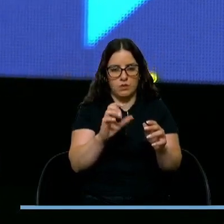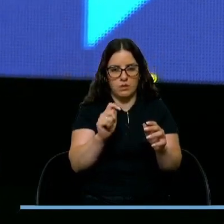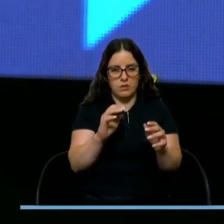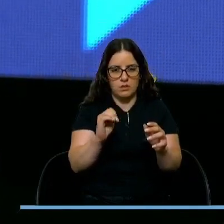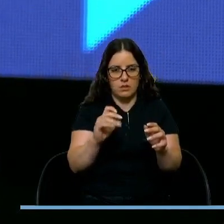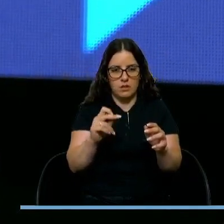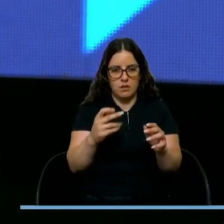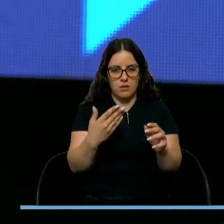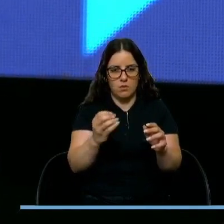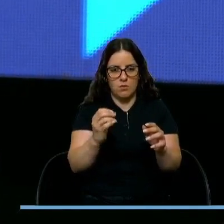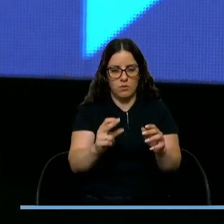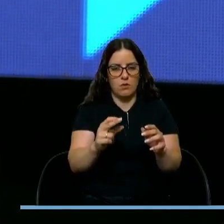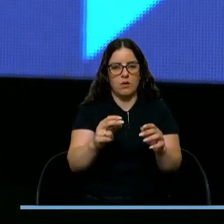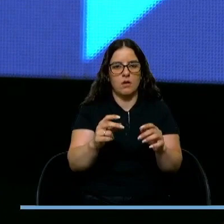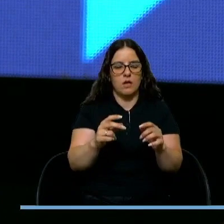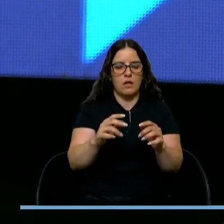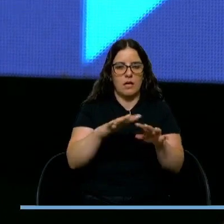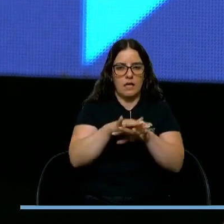in the